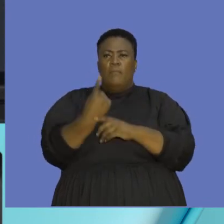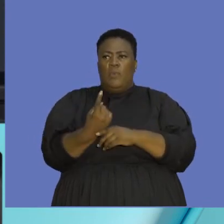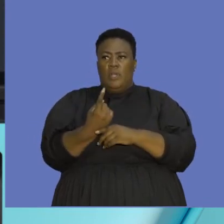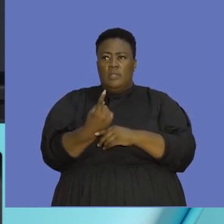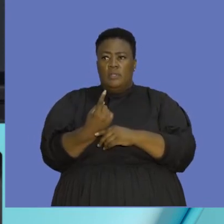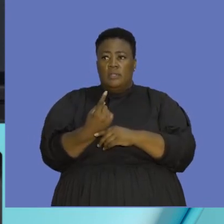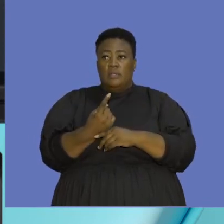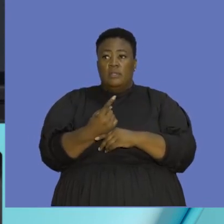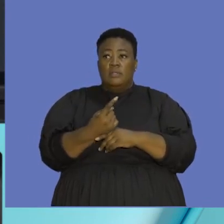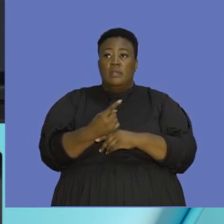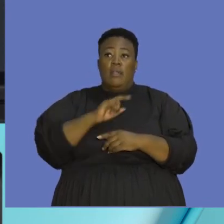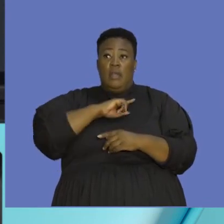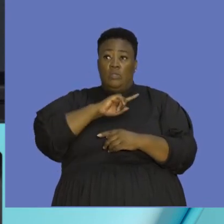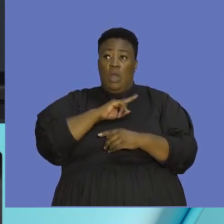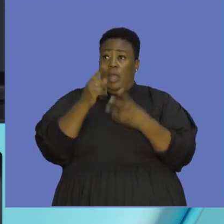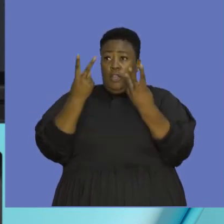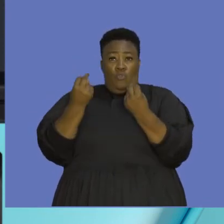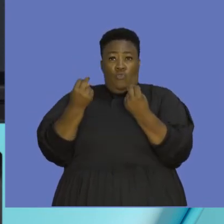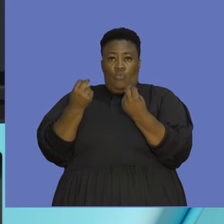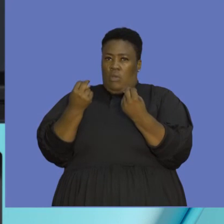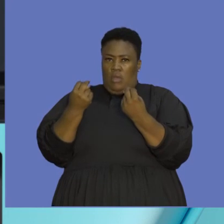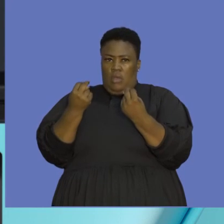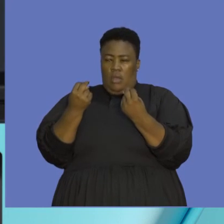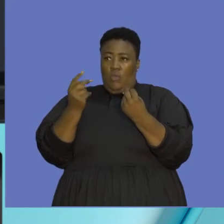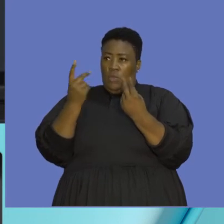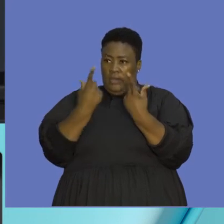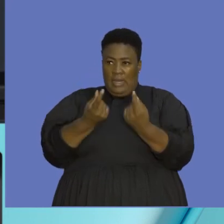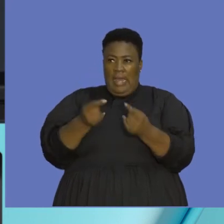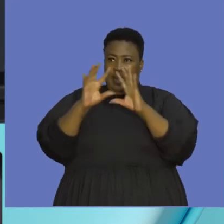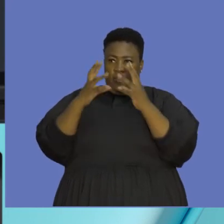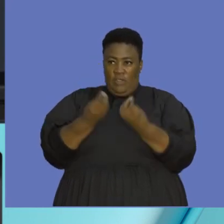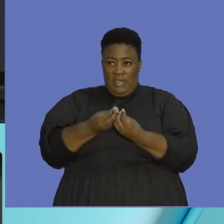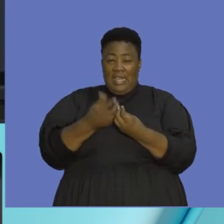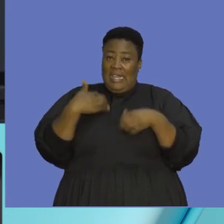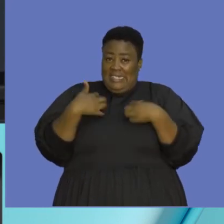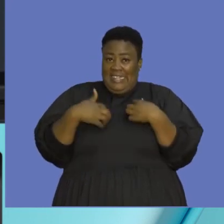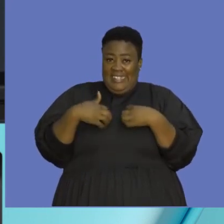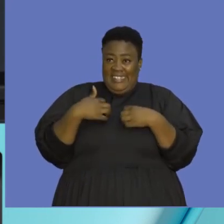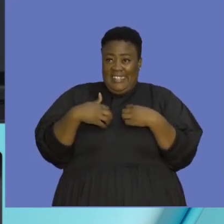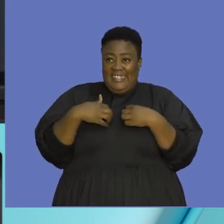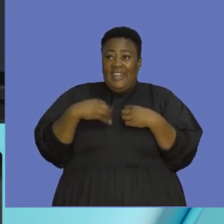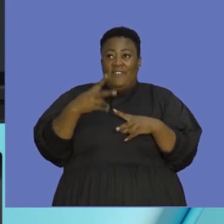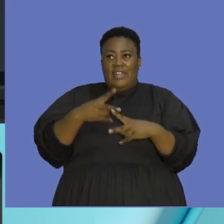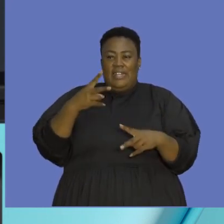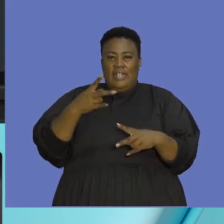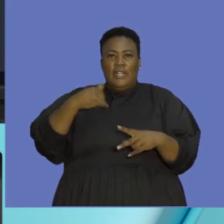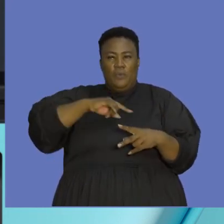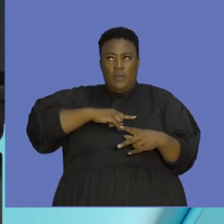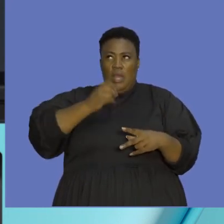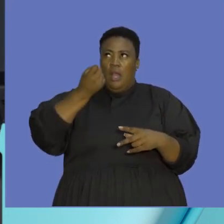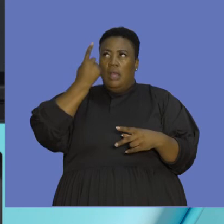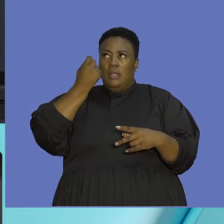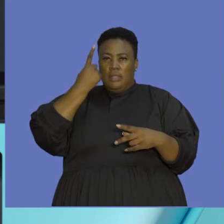one, okay, which is why there's no new concepts on the mind map. We've done all of this, okay, and it's very exciting. We're finally going to get